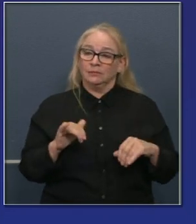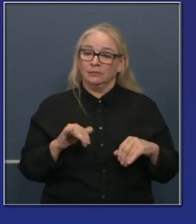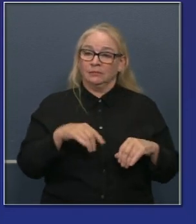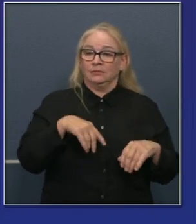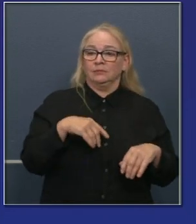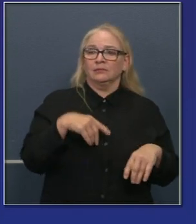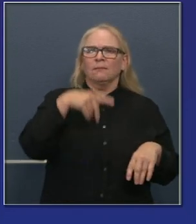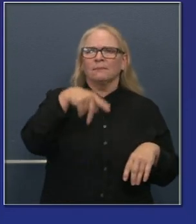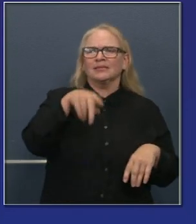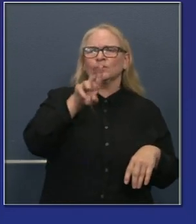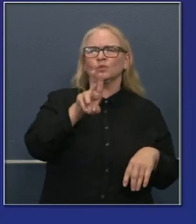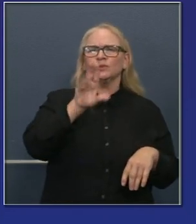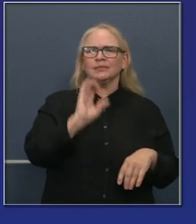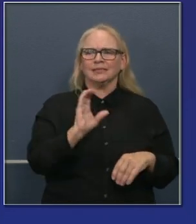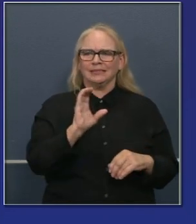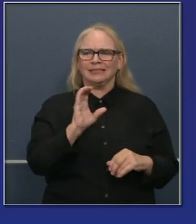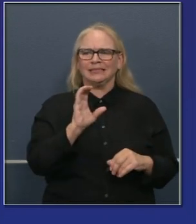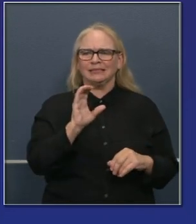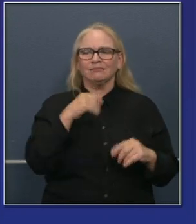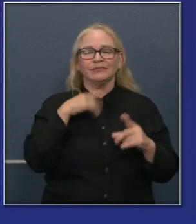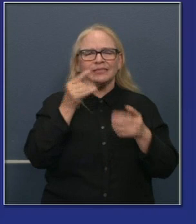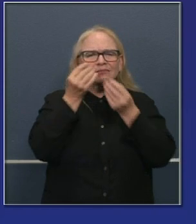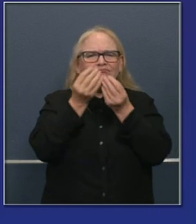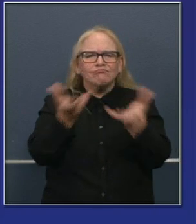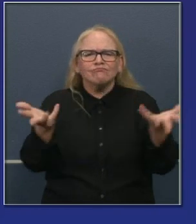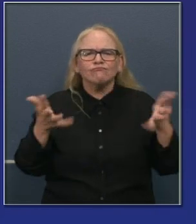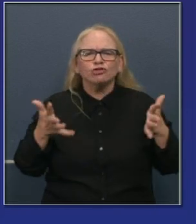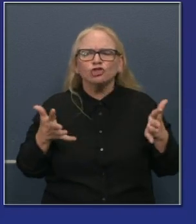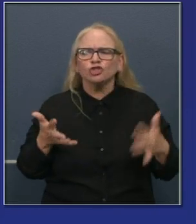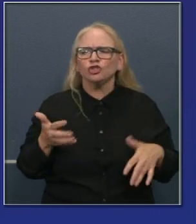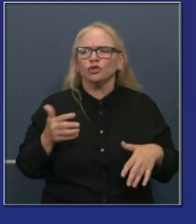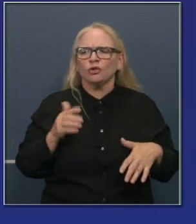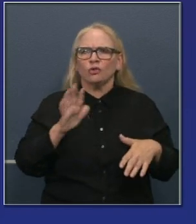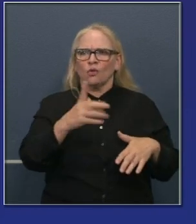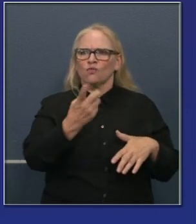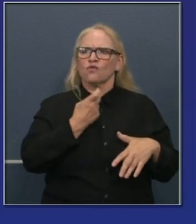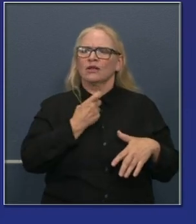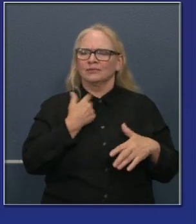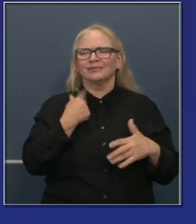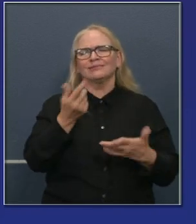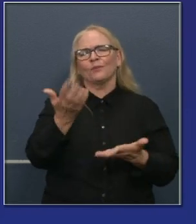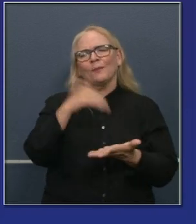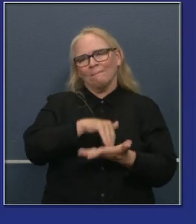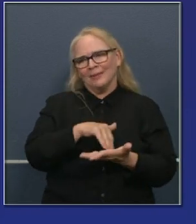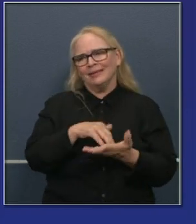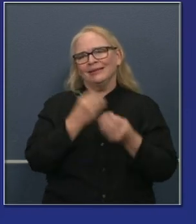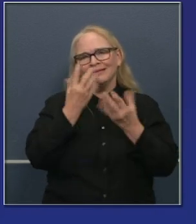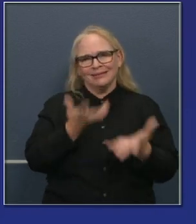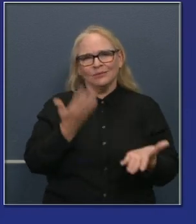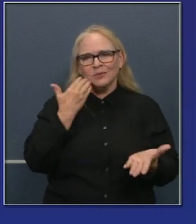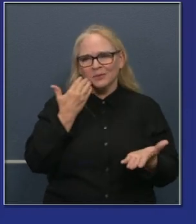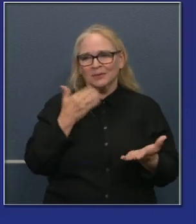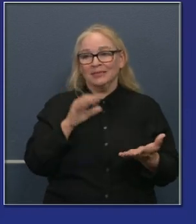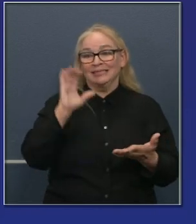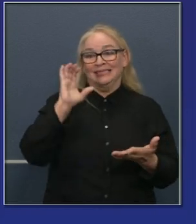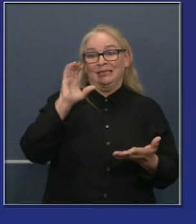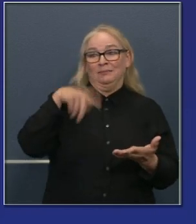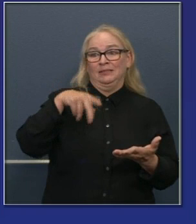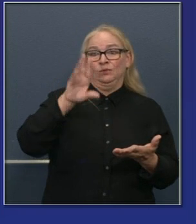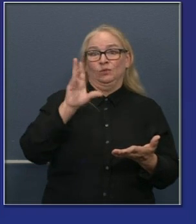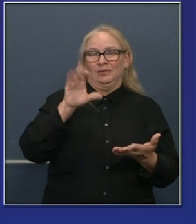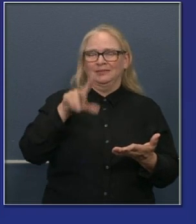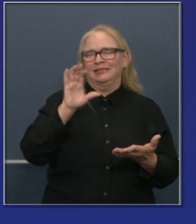made an announcement on this a few months ago. It goes to your question. It's worth repeating today. The CPUC has been